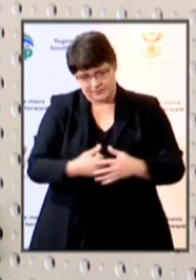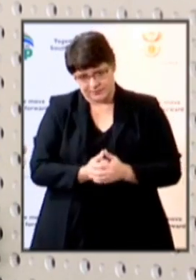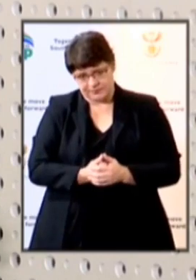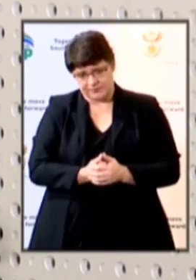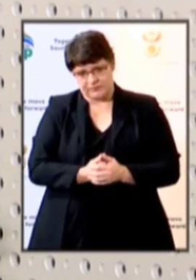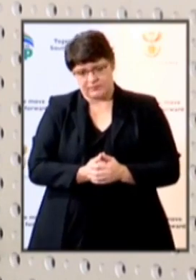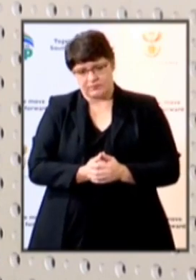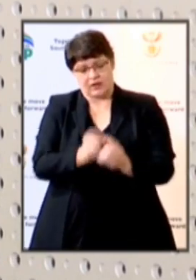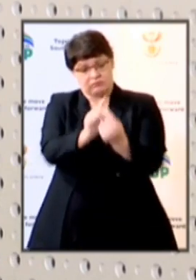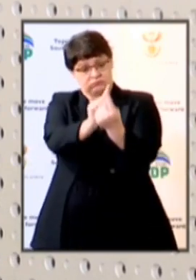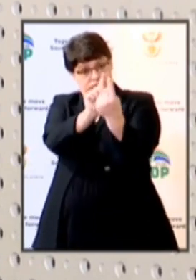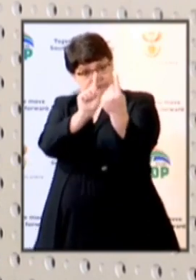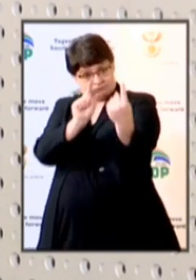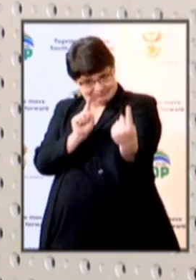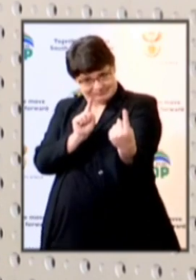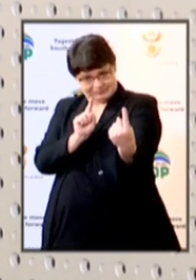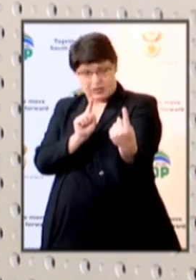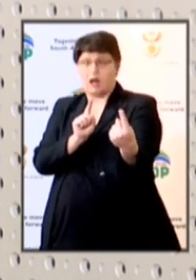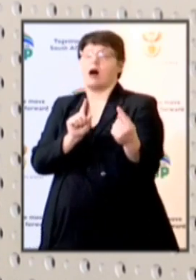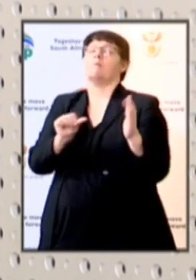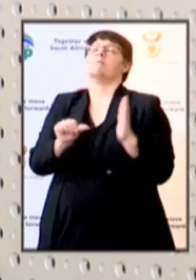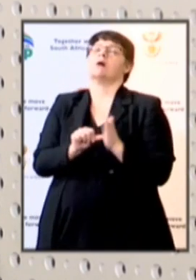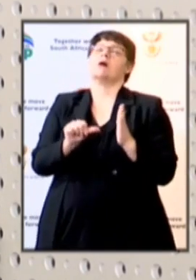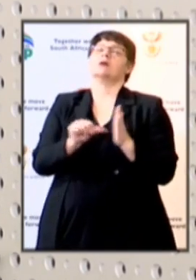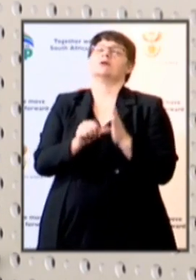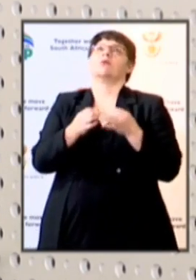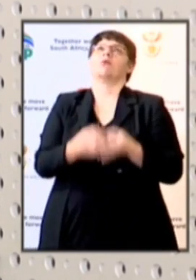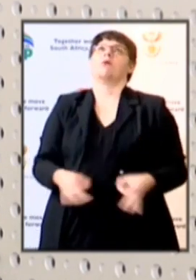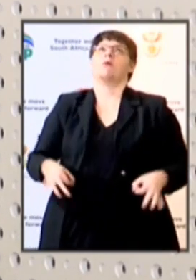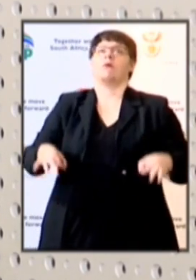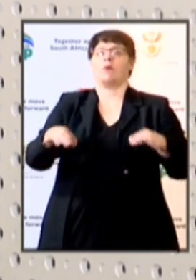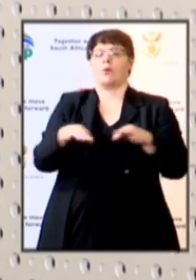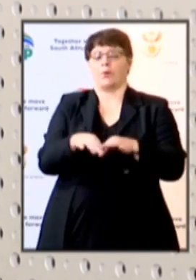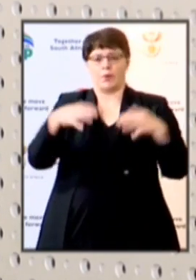Social distancing is critical. At home,